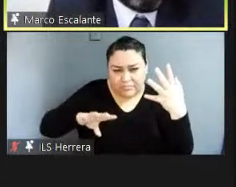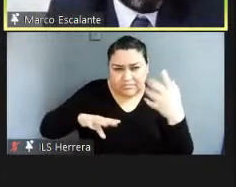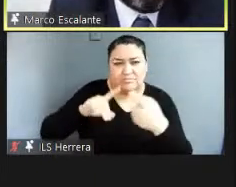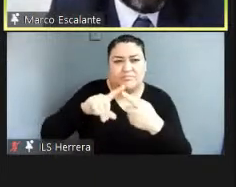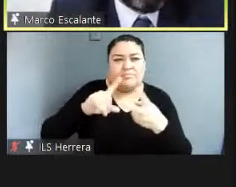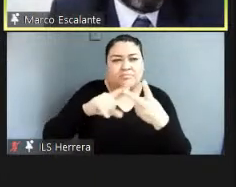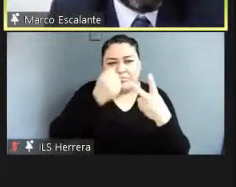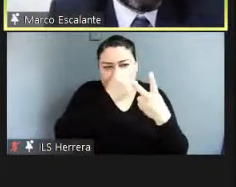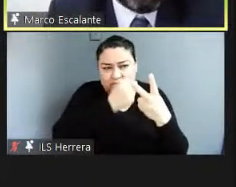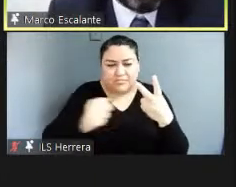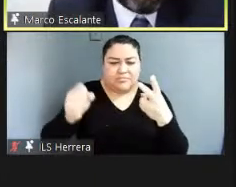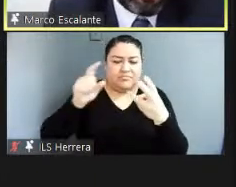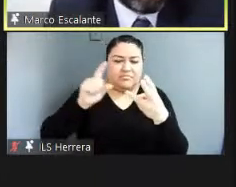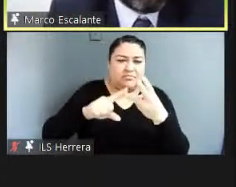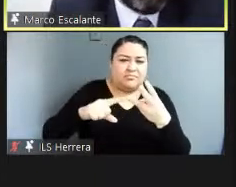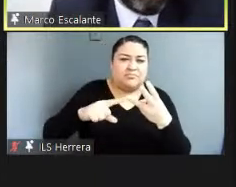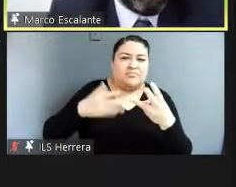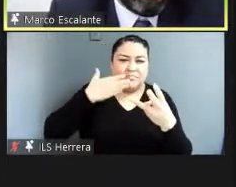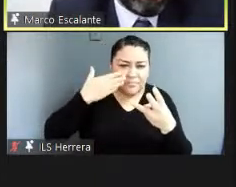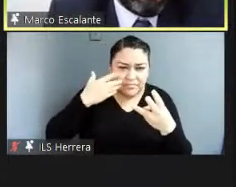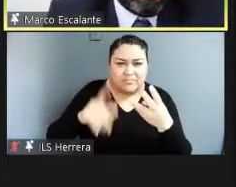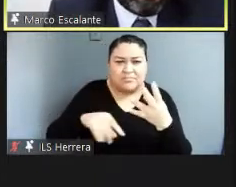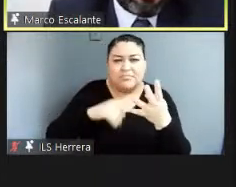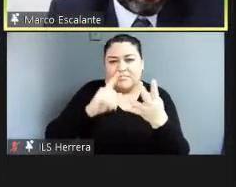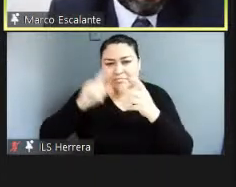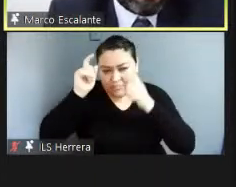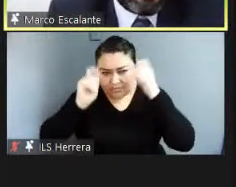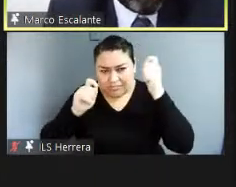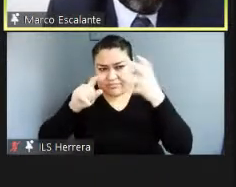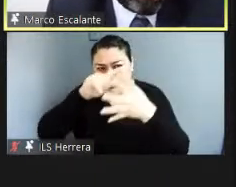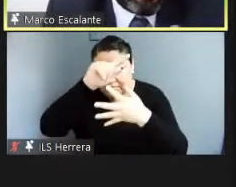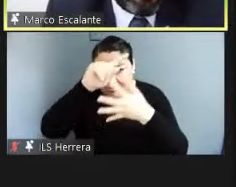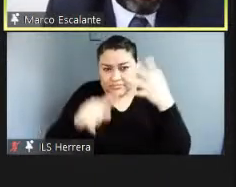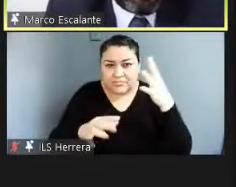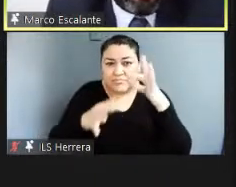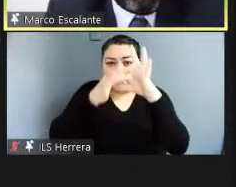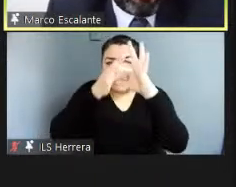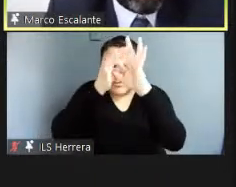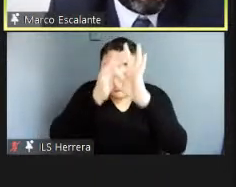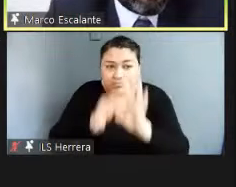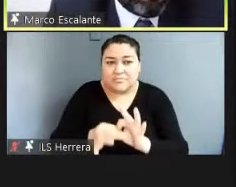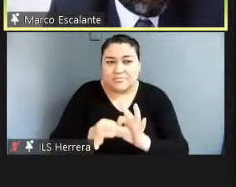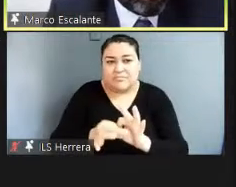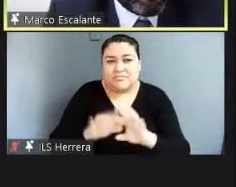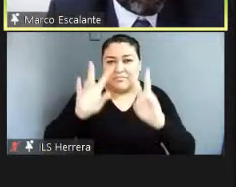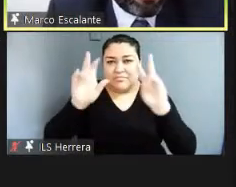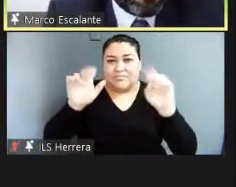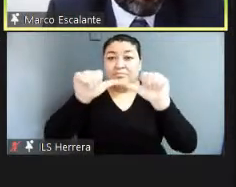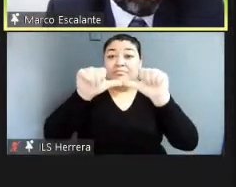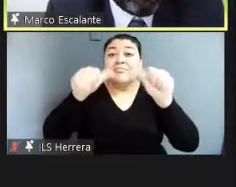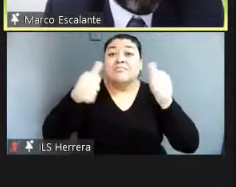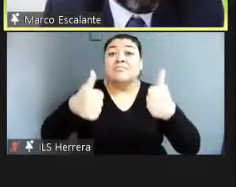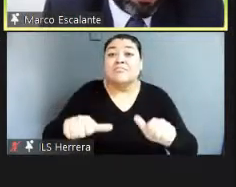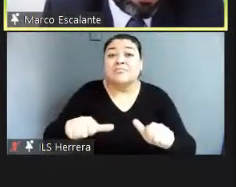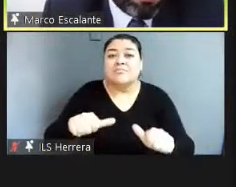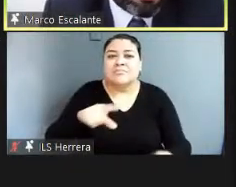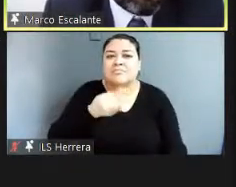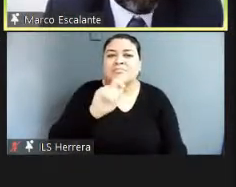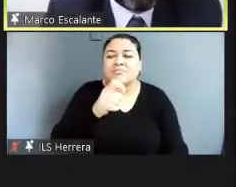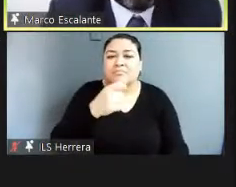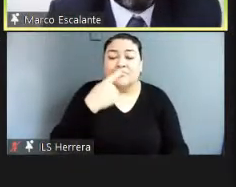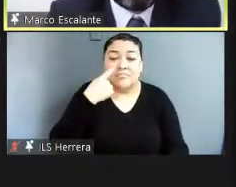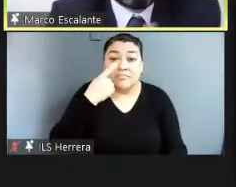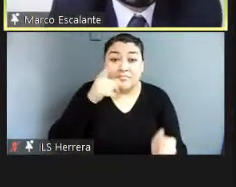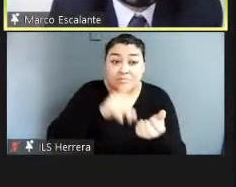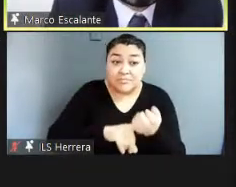aptitudes that are interrelated and that allow an efficient professional performance according to the state of the art.